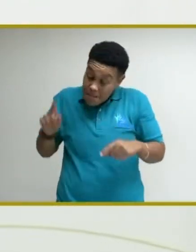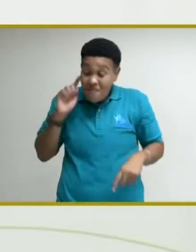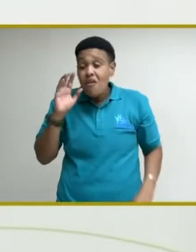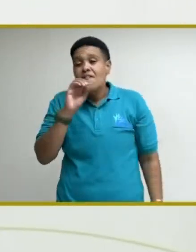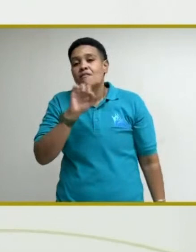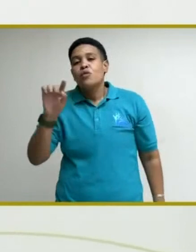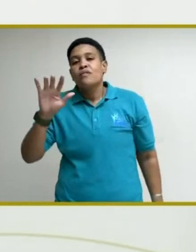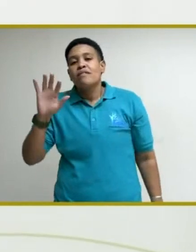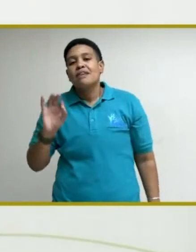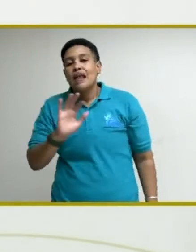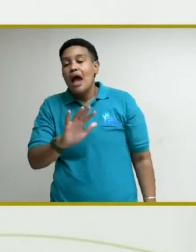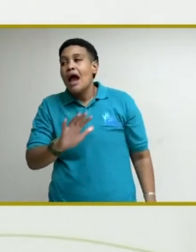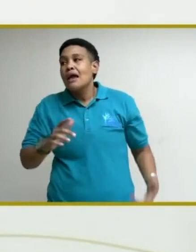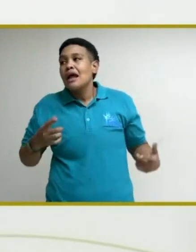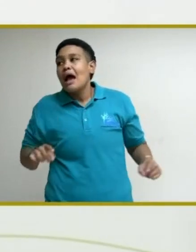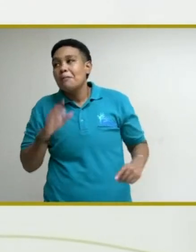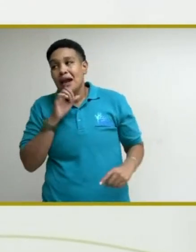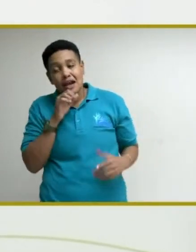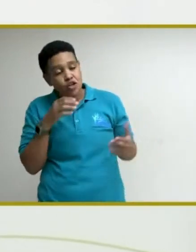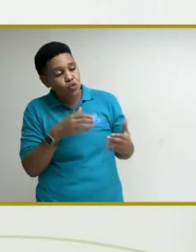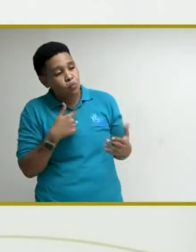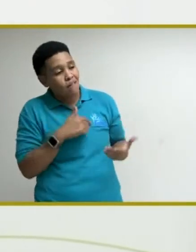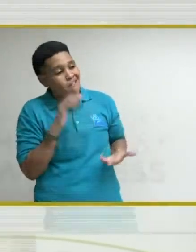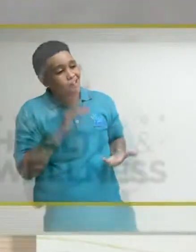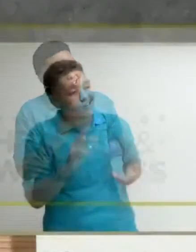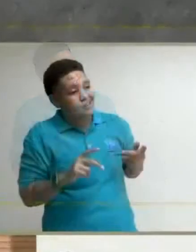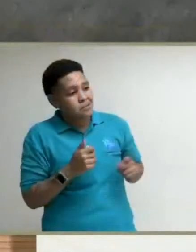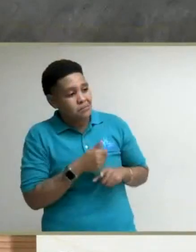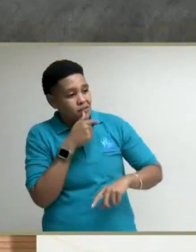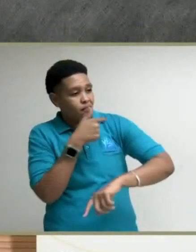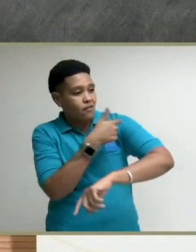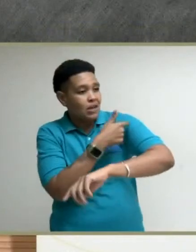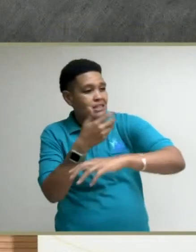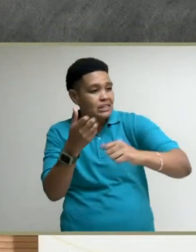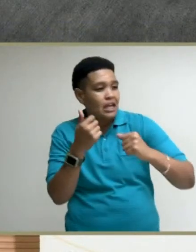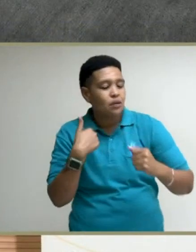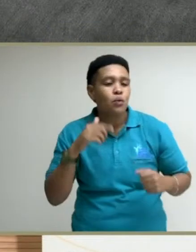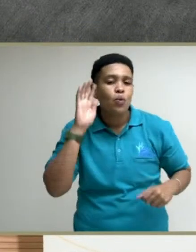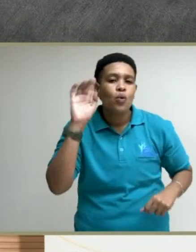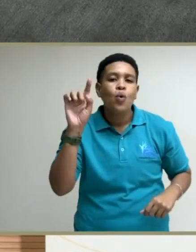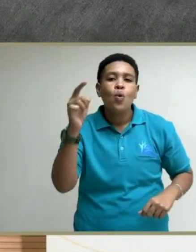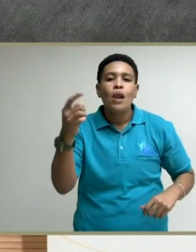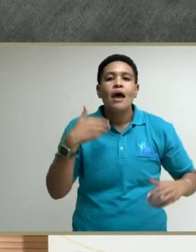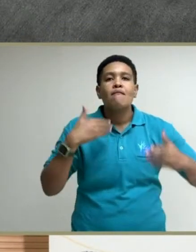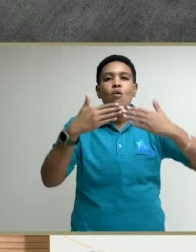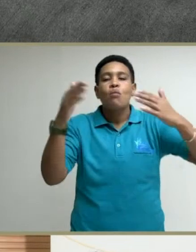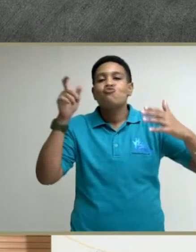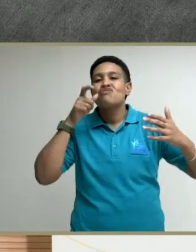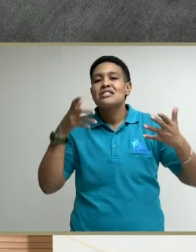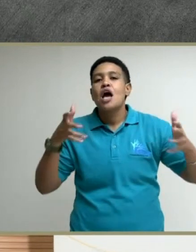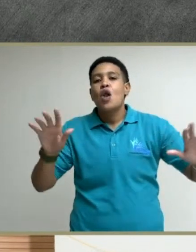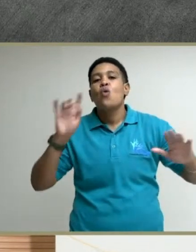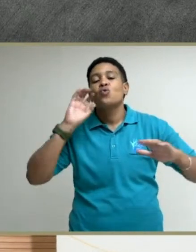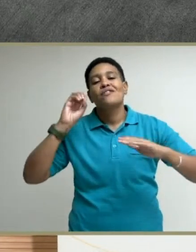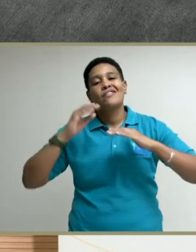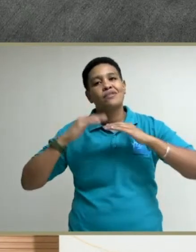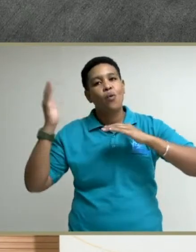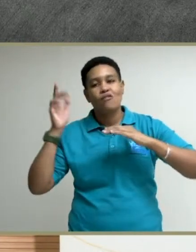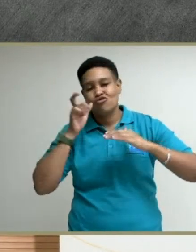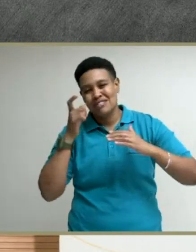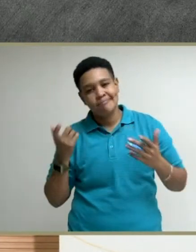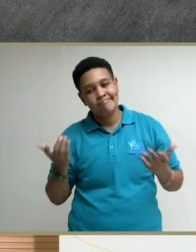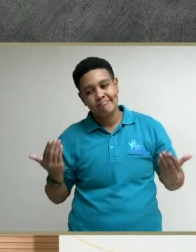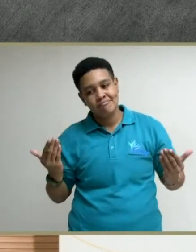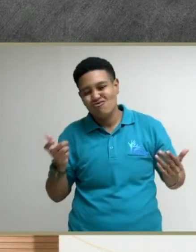to 59 age group, we have less persons that are vaccinated. We would only have opened up recently to the over 50s, and